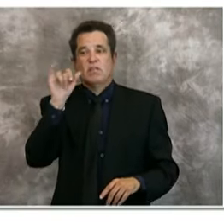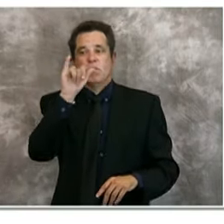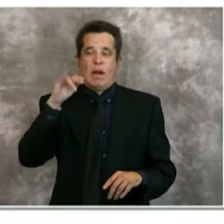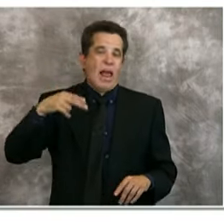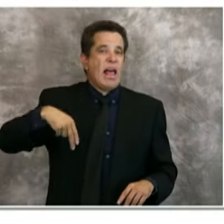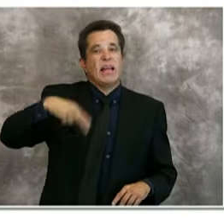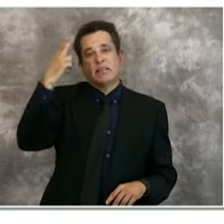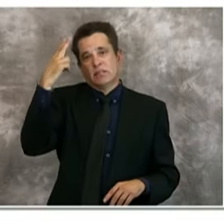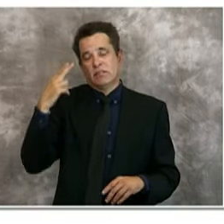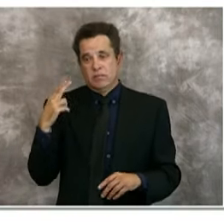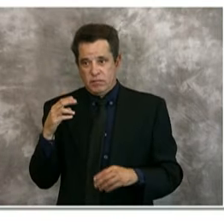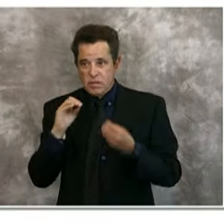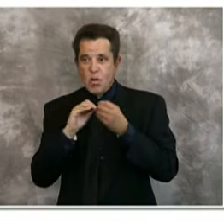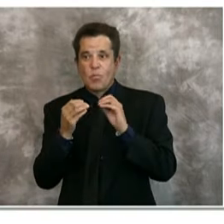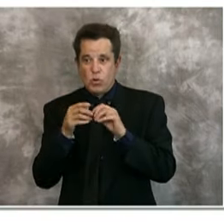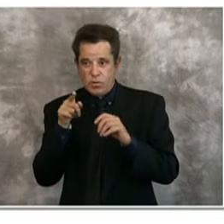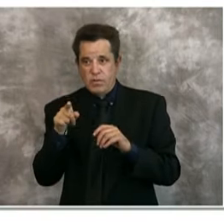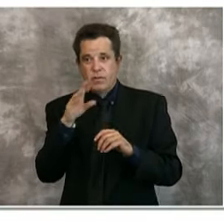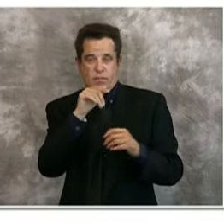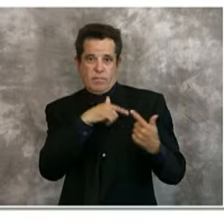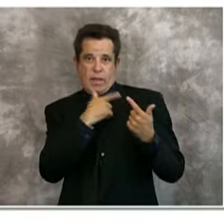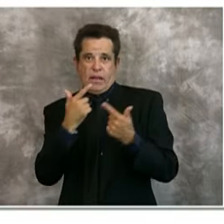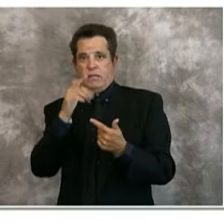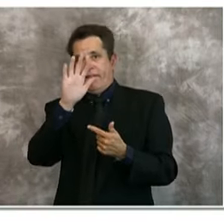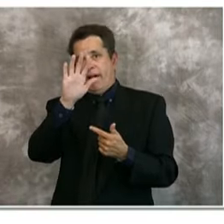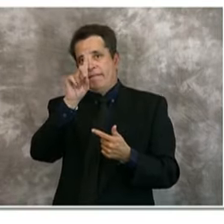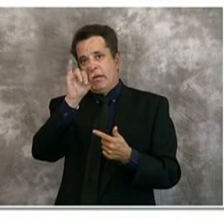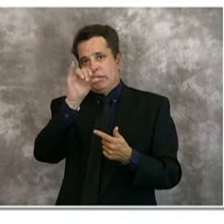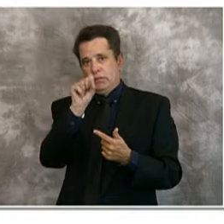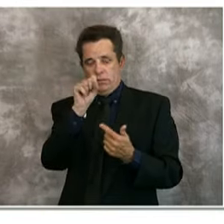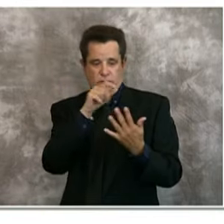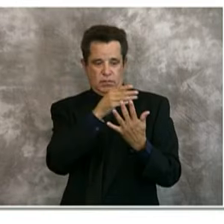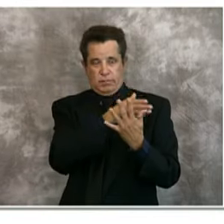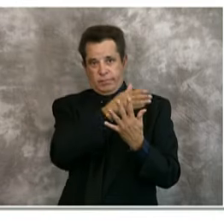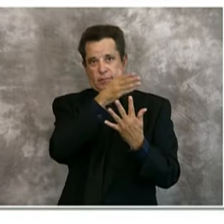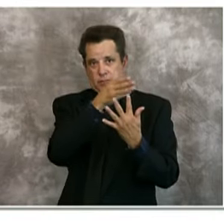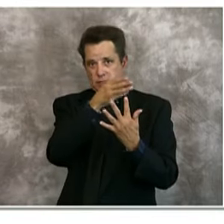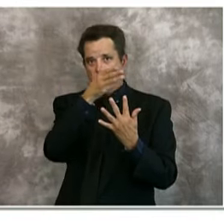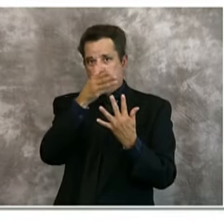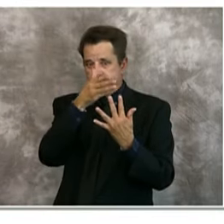of cases, and in the past 5 days, we have had,